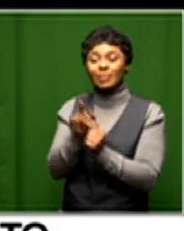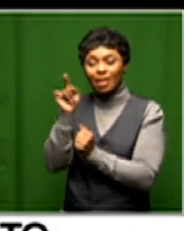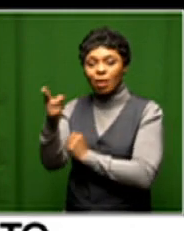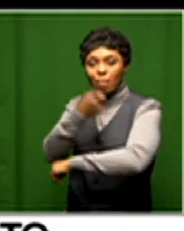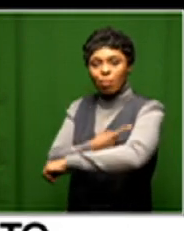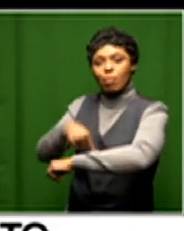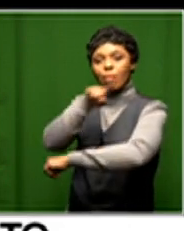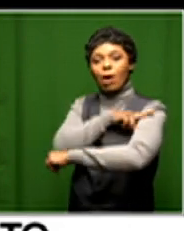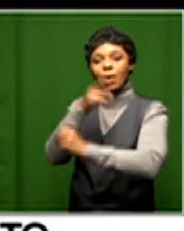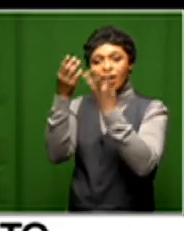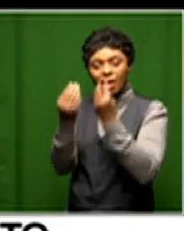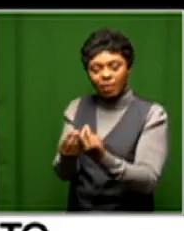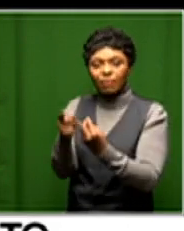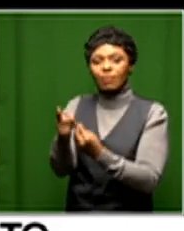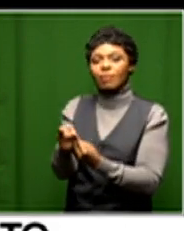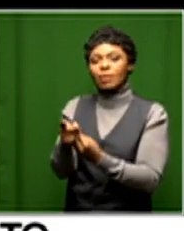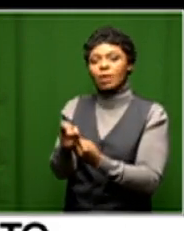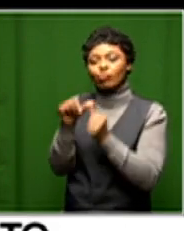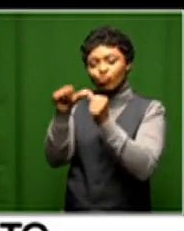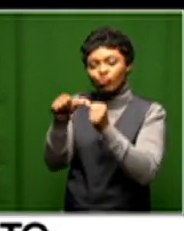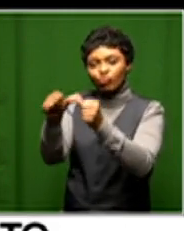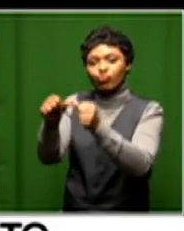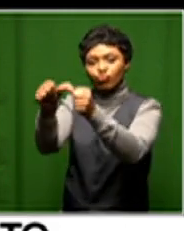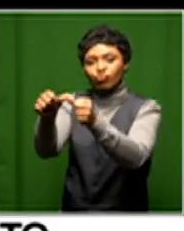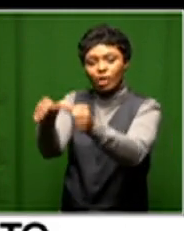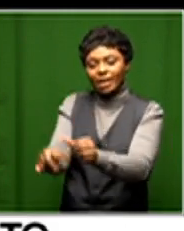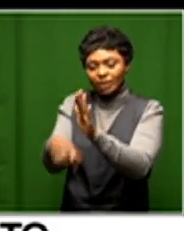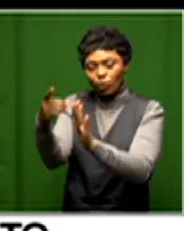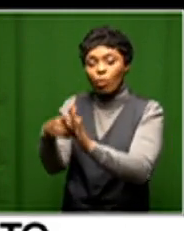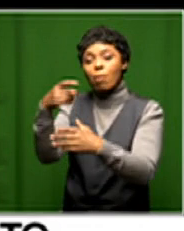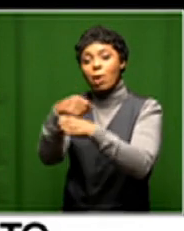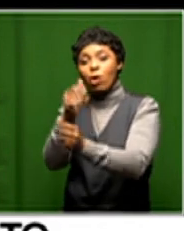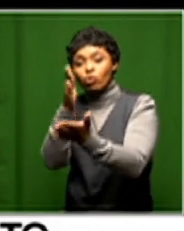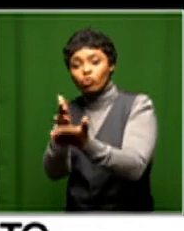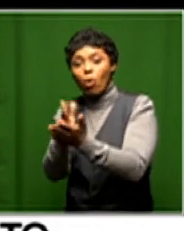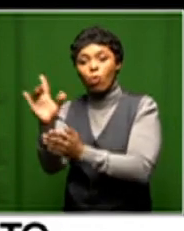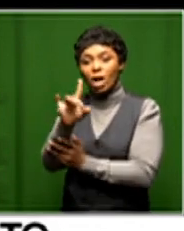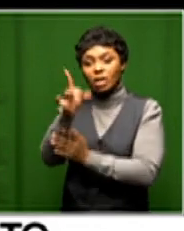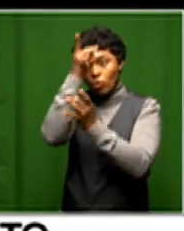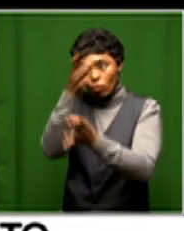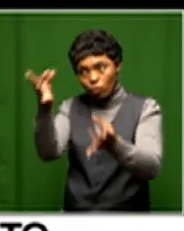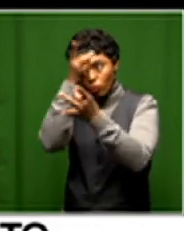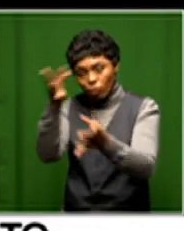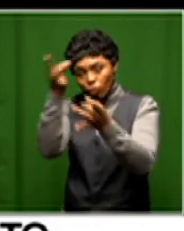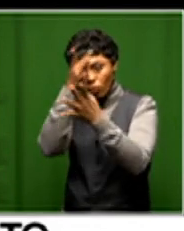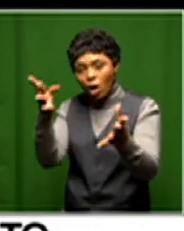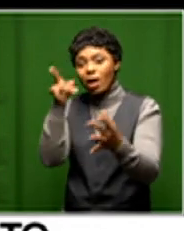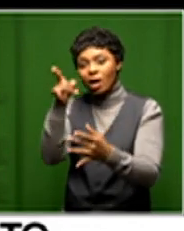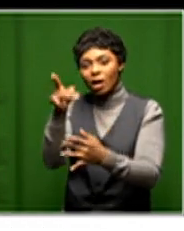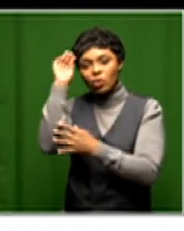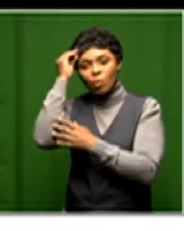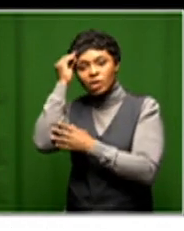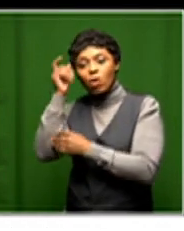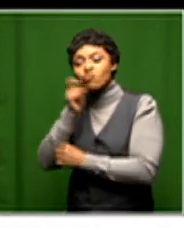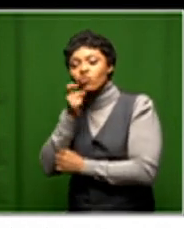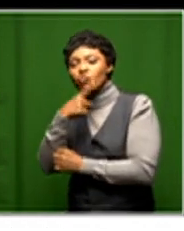power to sustainable development by ensuring that there is information that people can use for